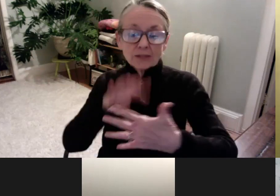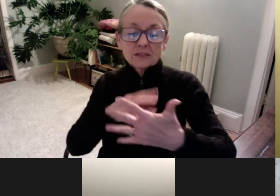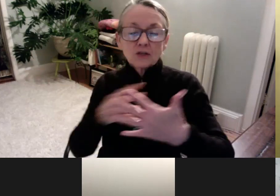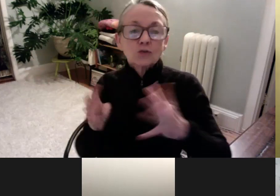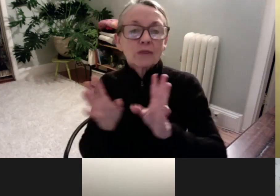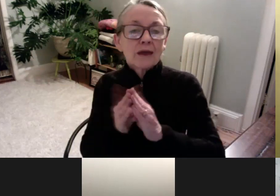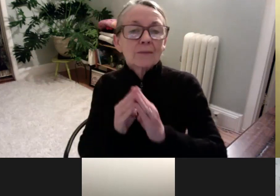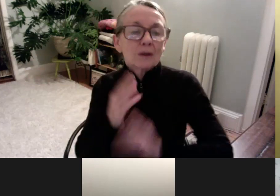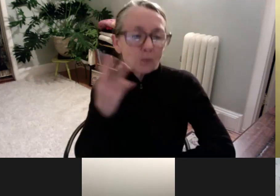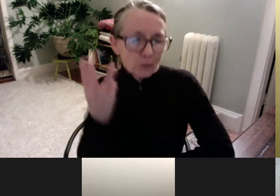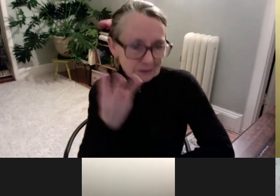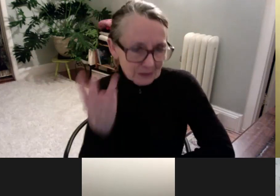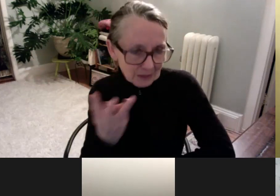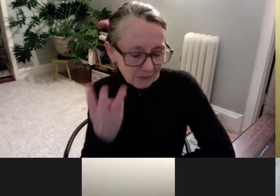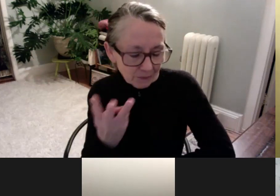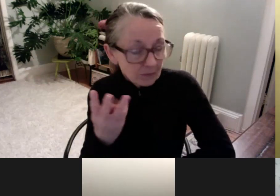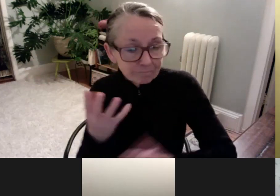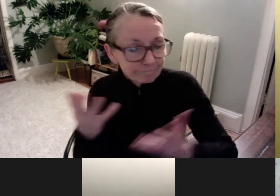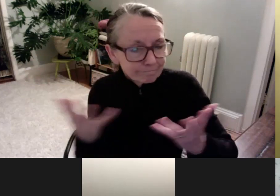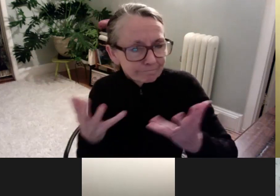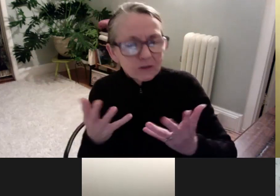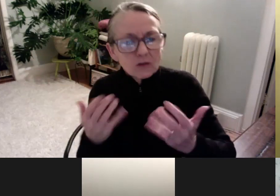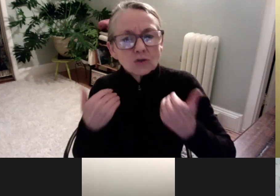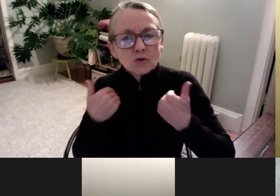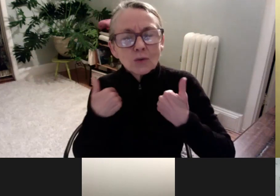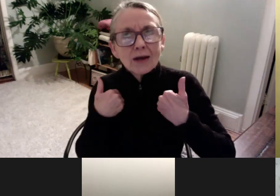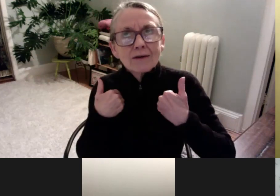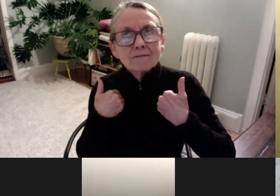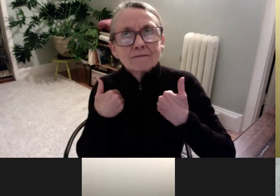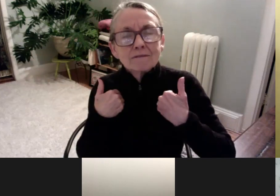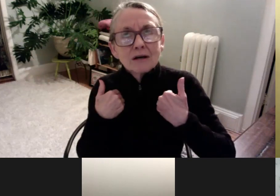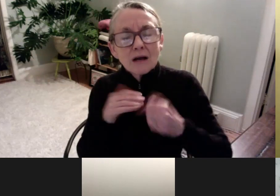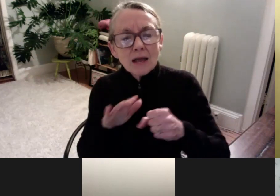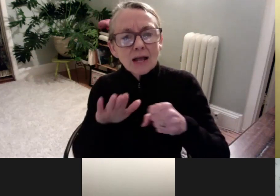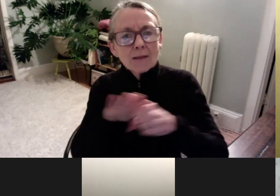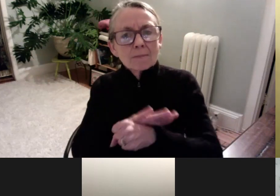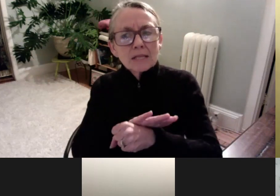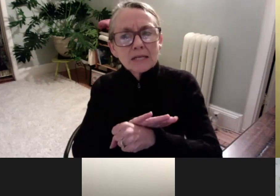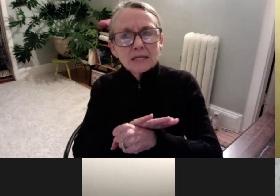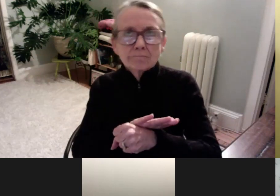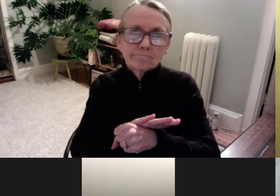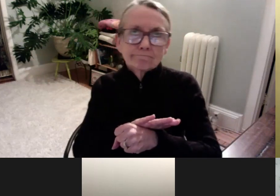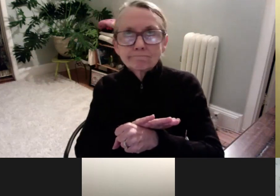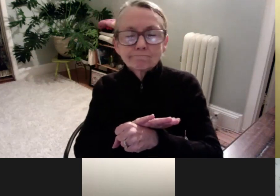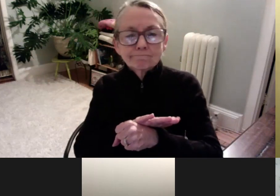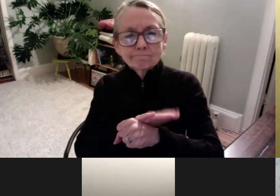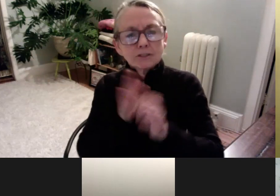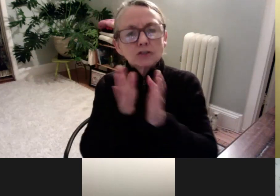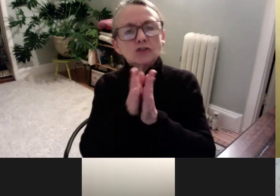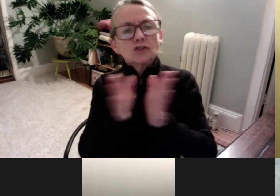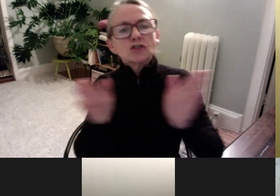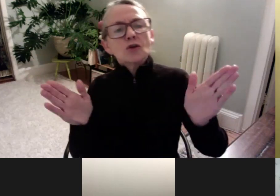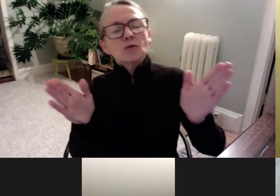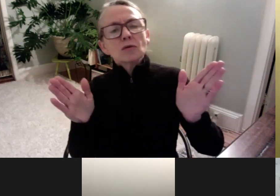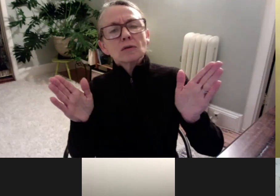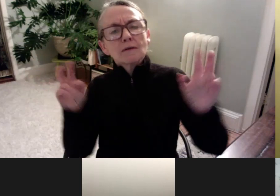on Wednesday, just to have a complete, or at least an umbrella overview of where we